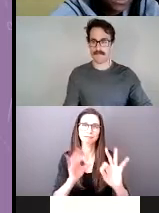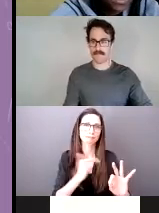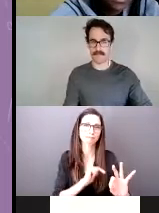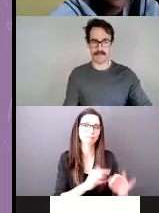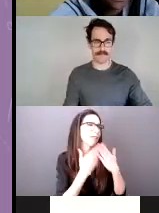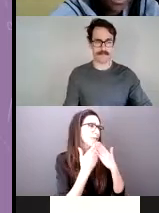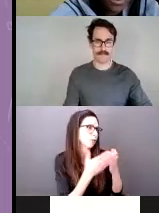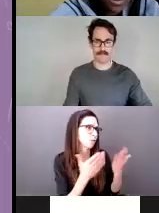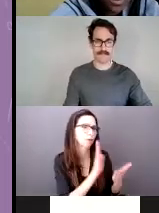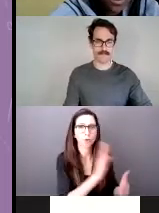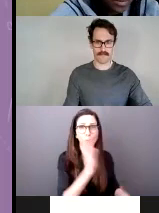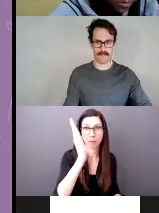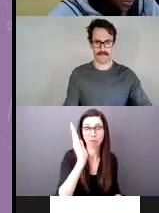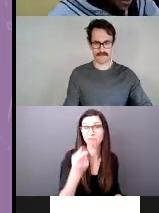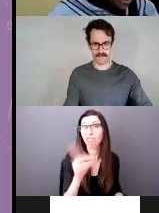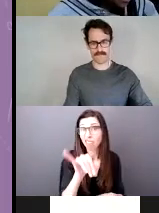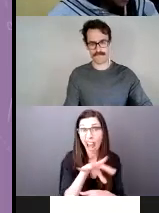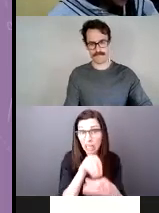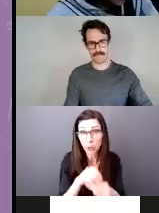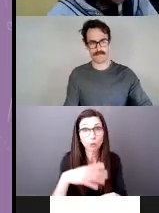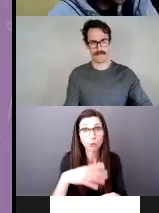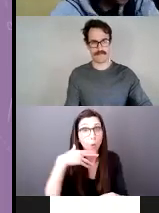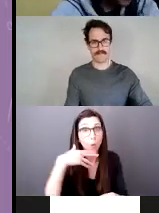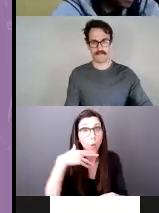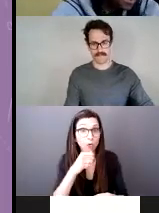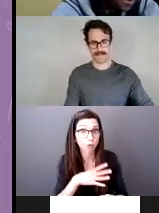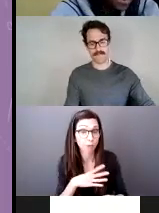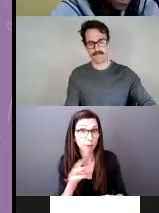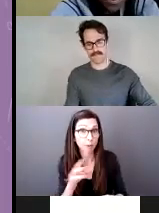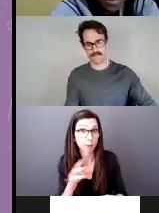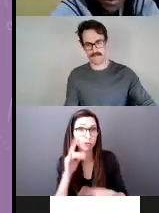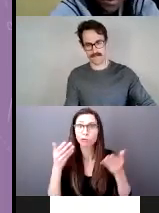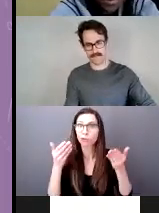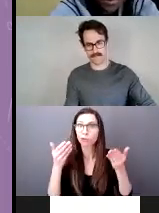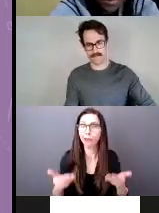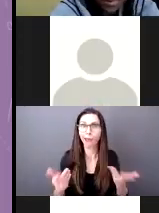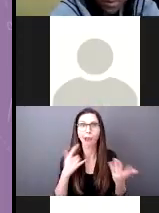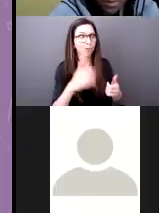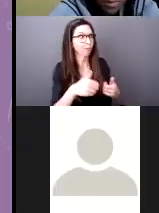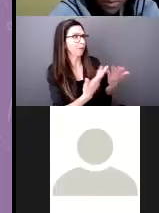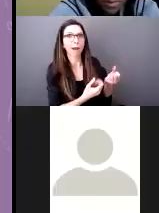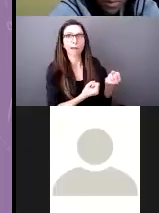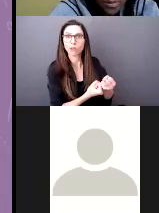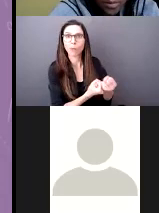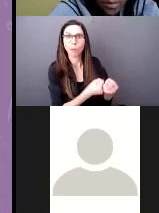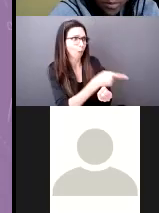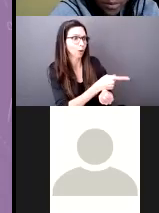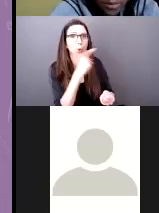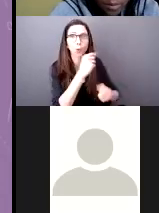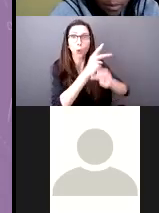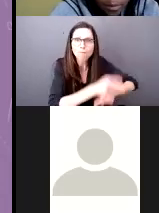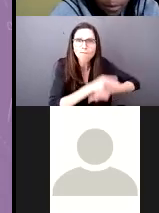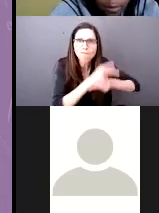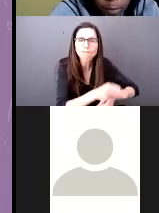that are interested in going to shelter. So how do we support caregivers during COVID-19? We know that COVID-19 has had a